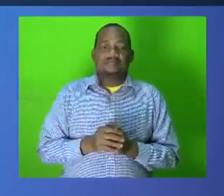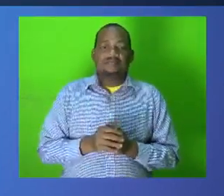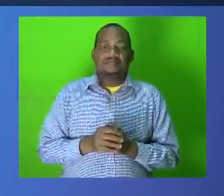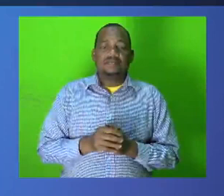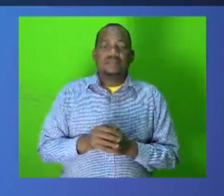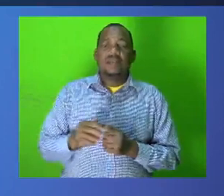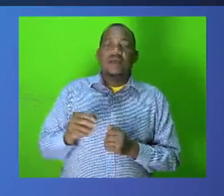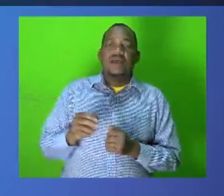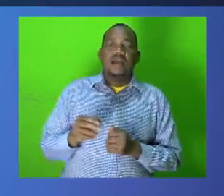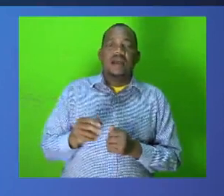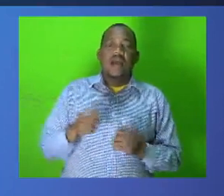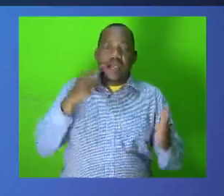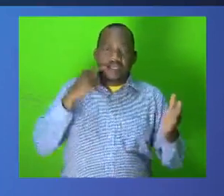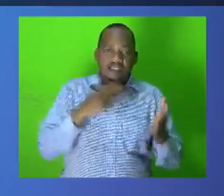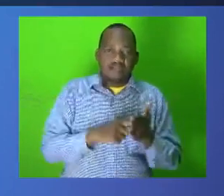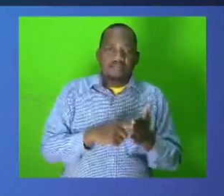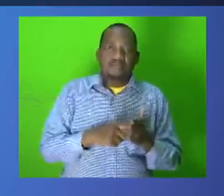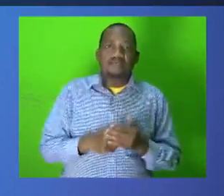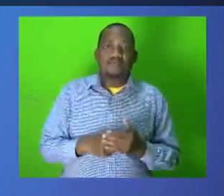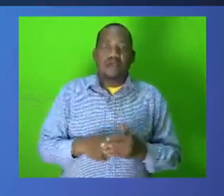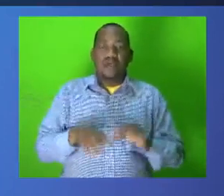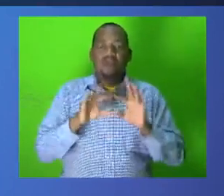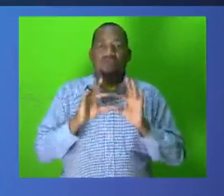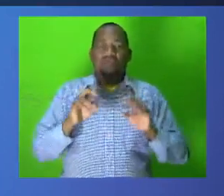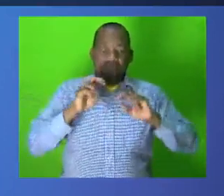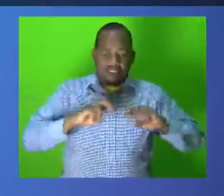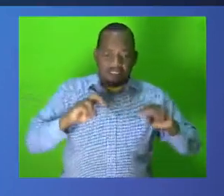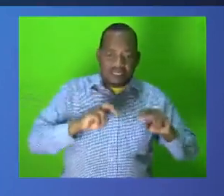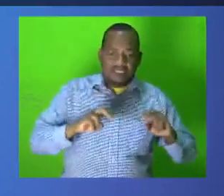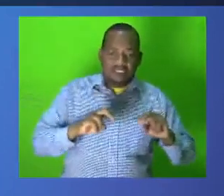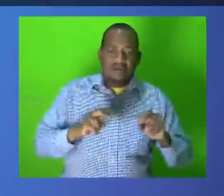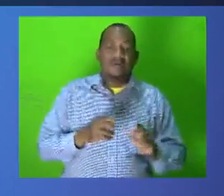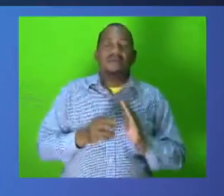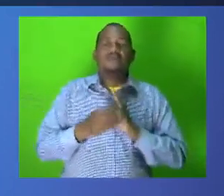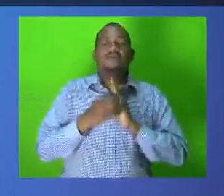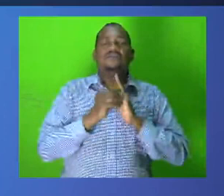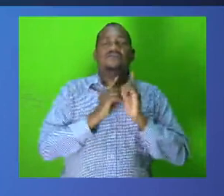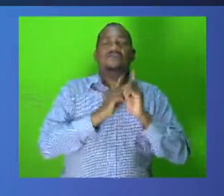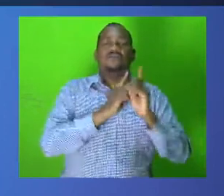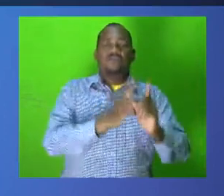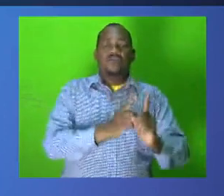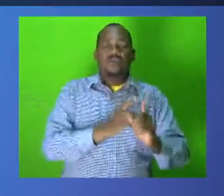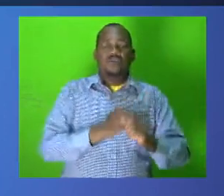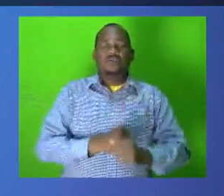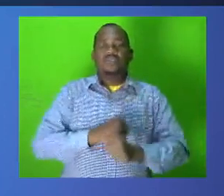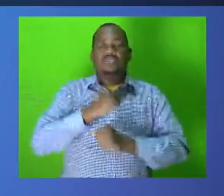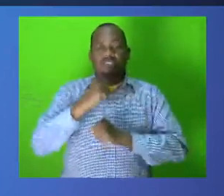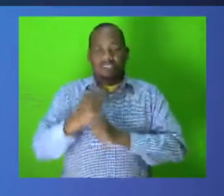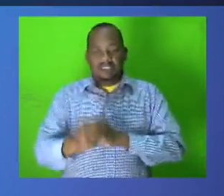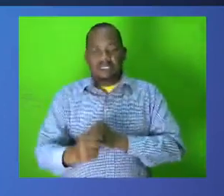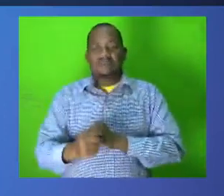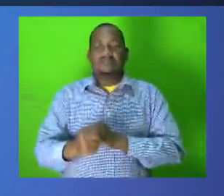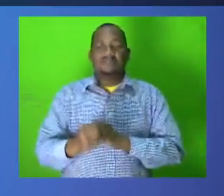and a sequence. Example, good research follows steps such as to have a topic